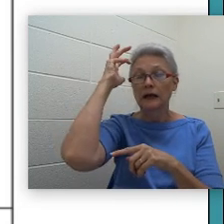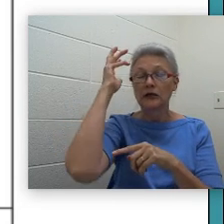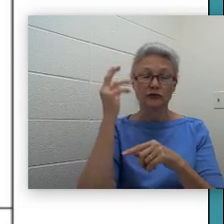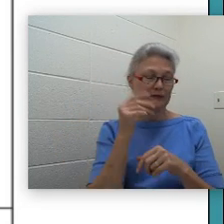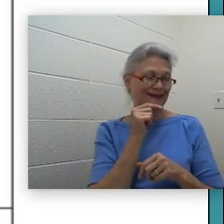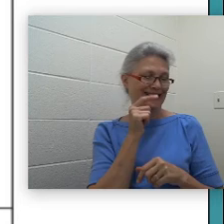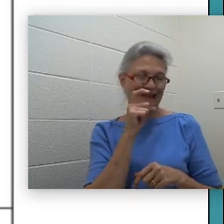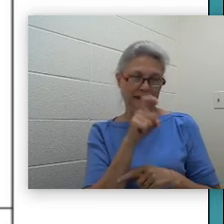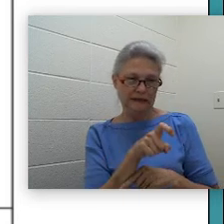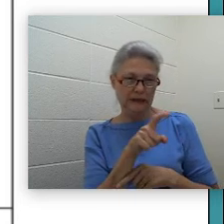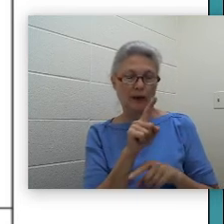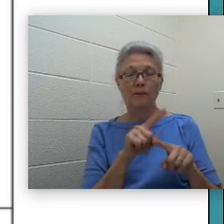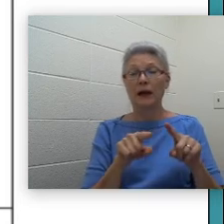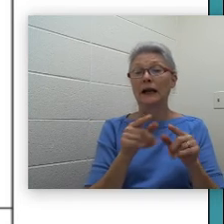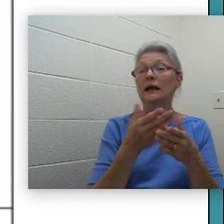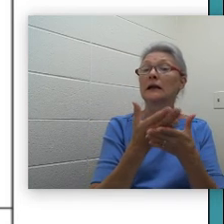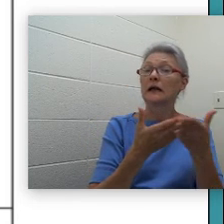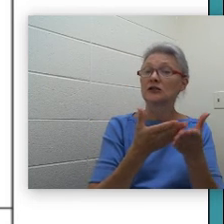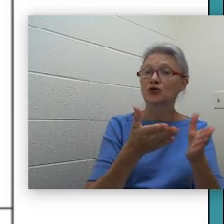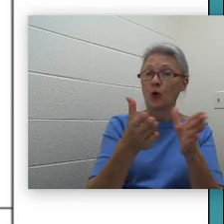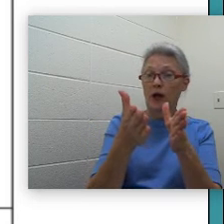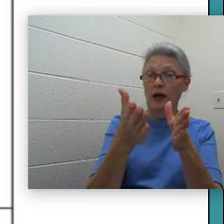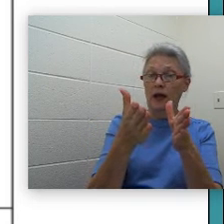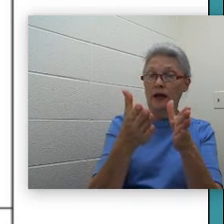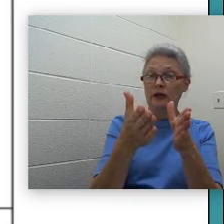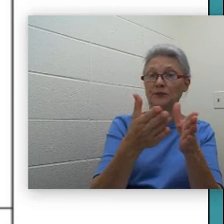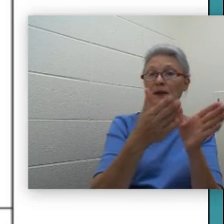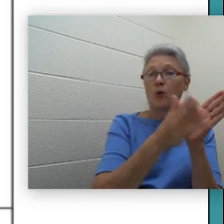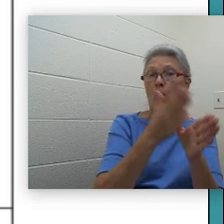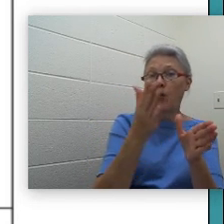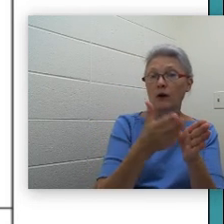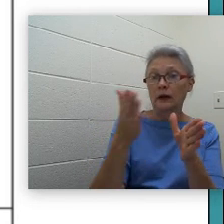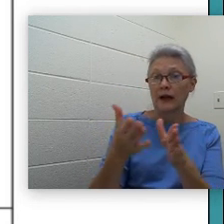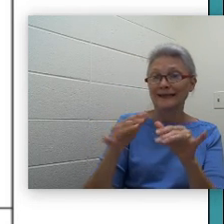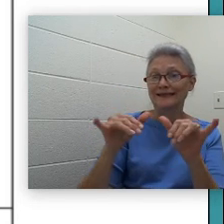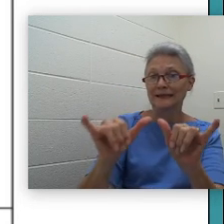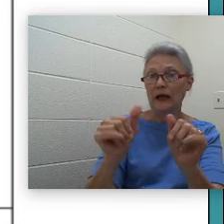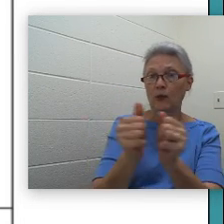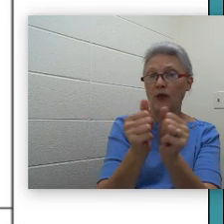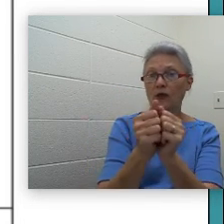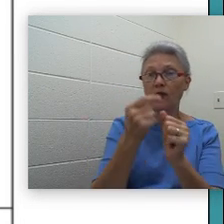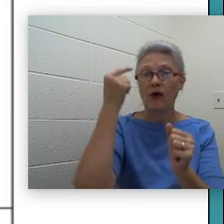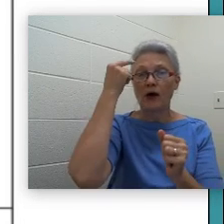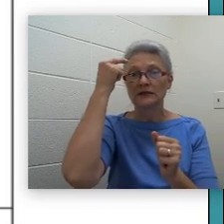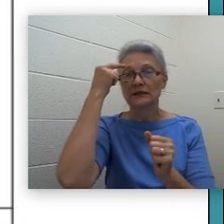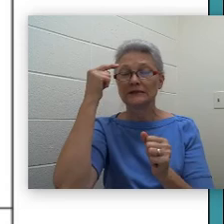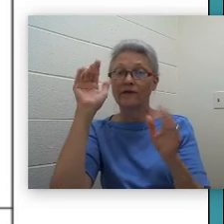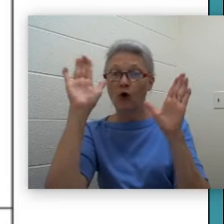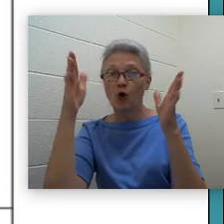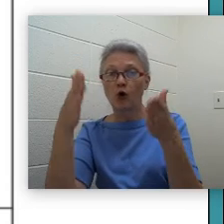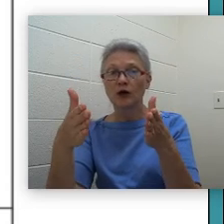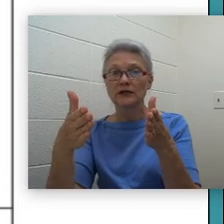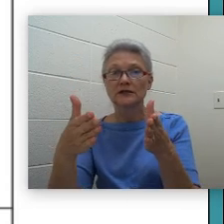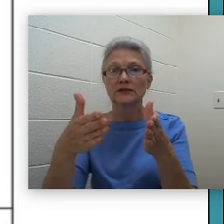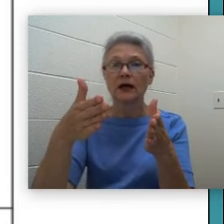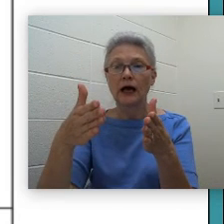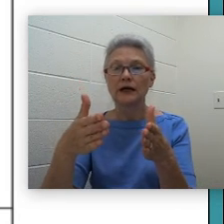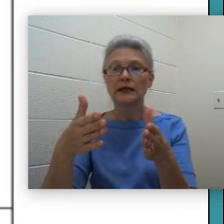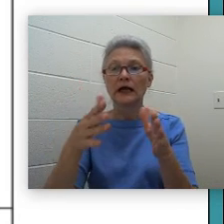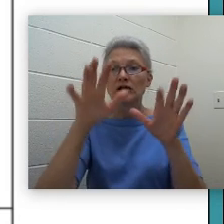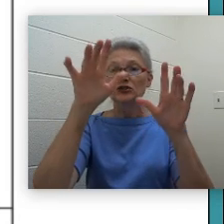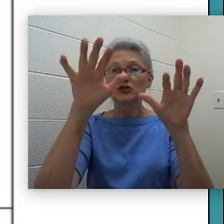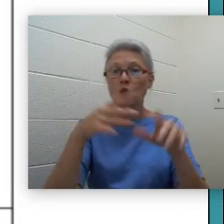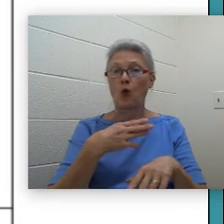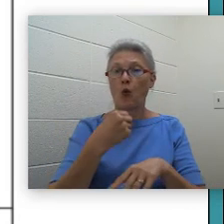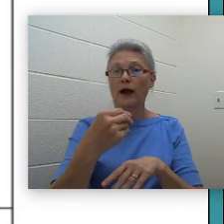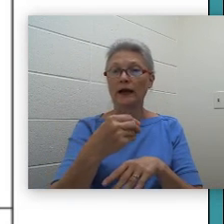to, but it is a nice way to keep you nice and organized. Now let's focus in on Snow White and the Queen. Again,